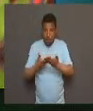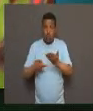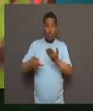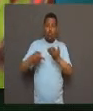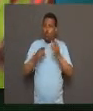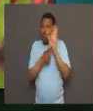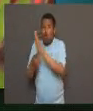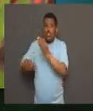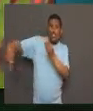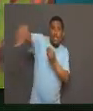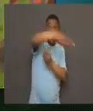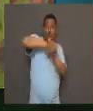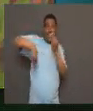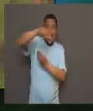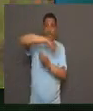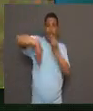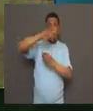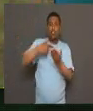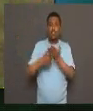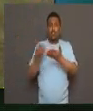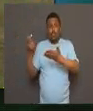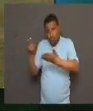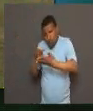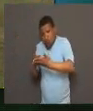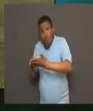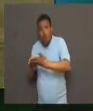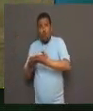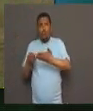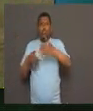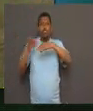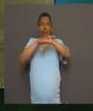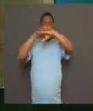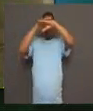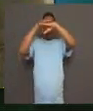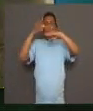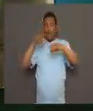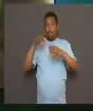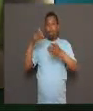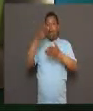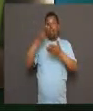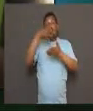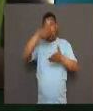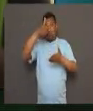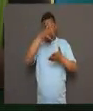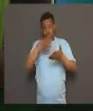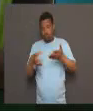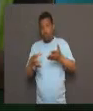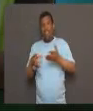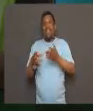areas, and they are drawn from topographic maps,